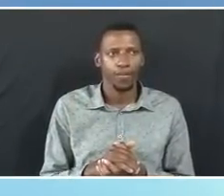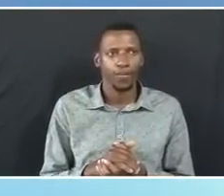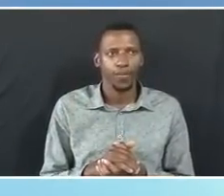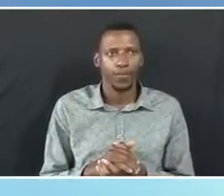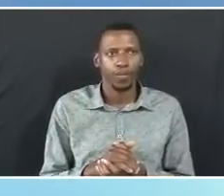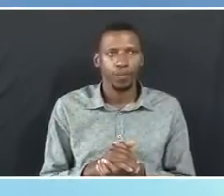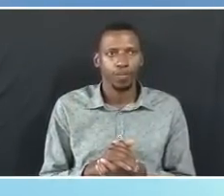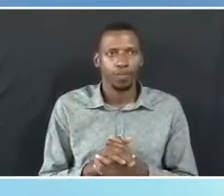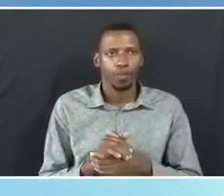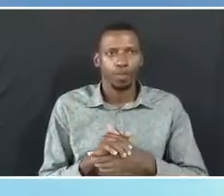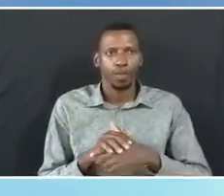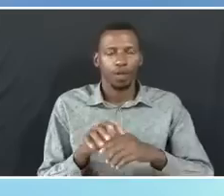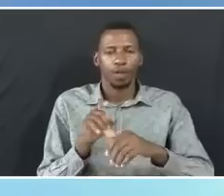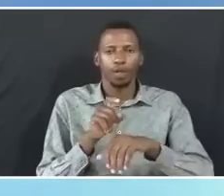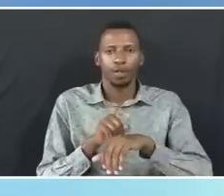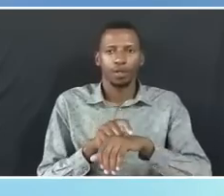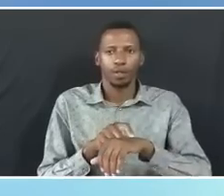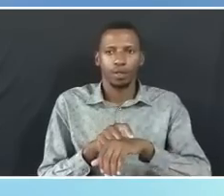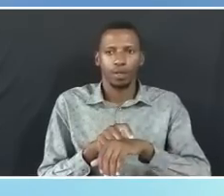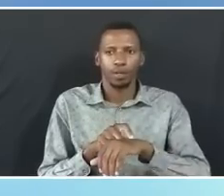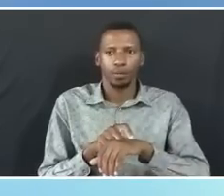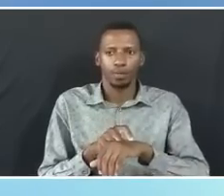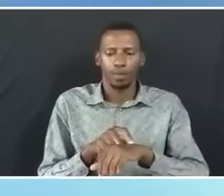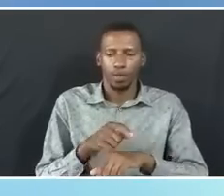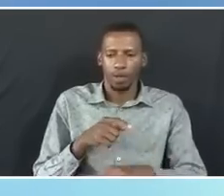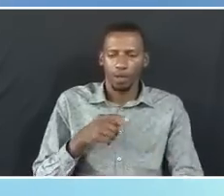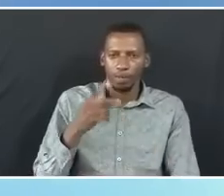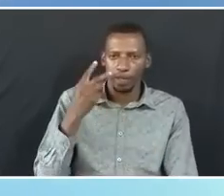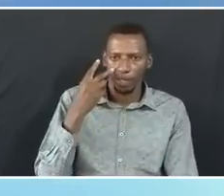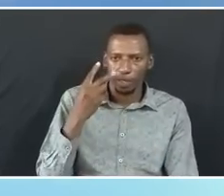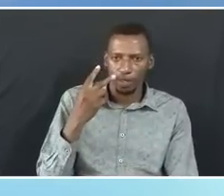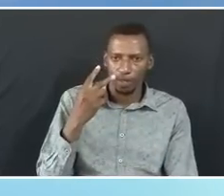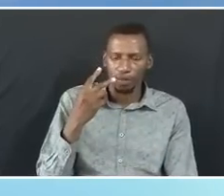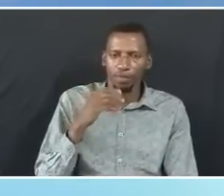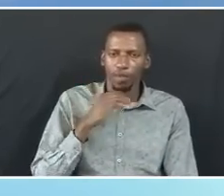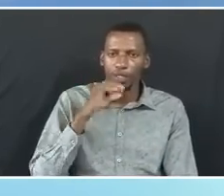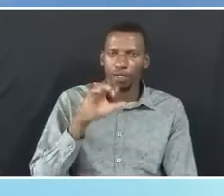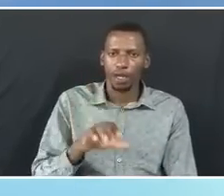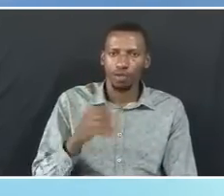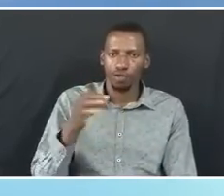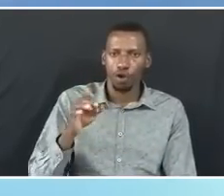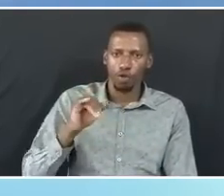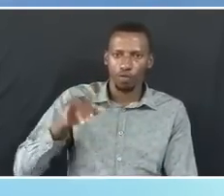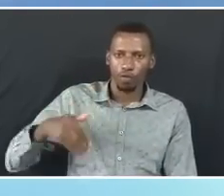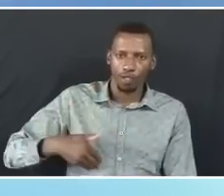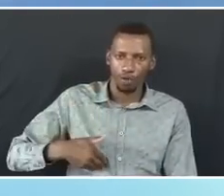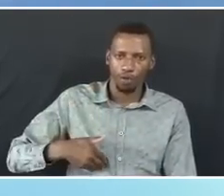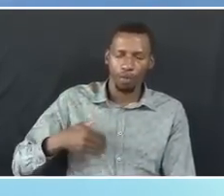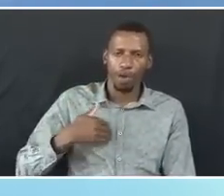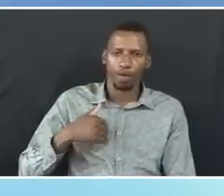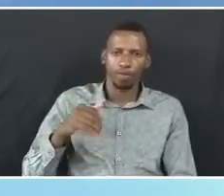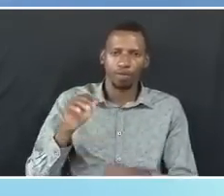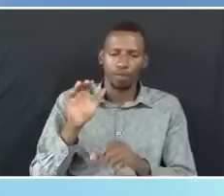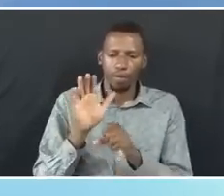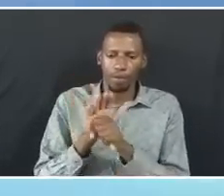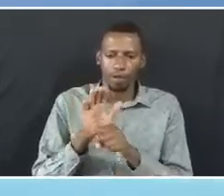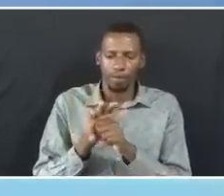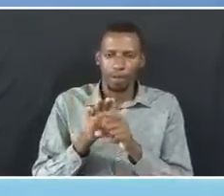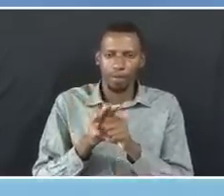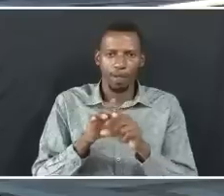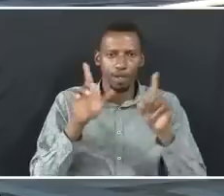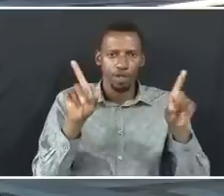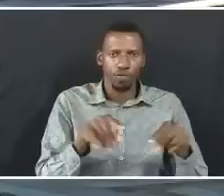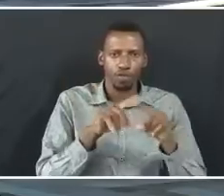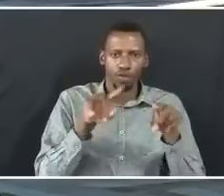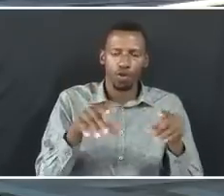So when we say Jacob's sons suffered a lot of faults, it was because you don't